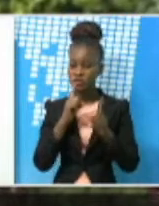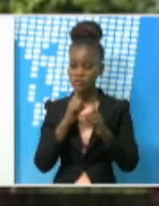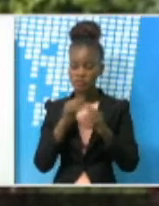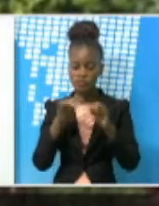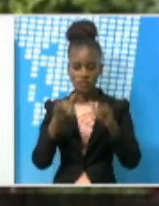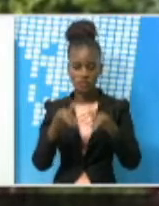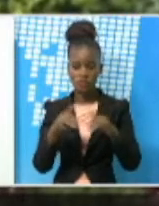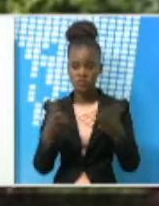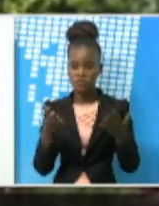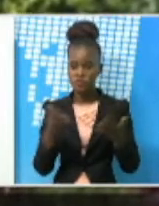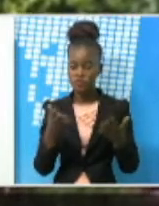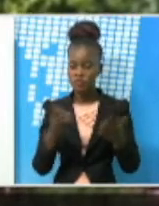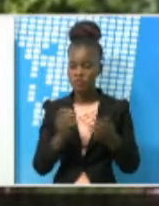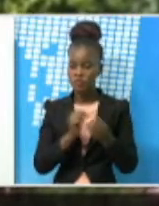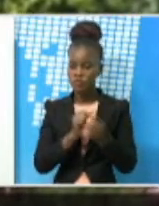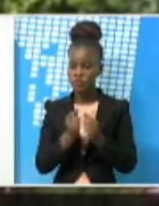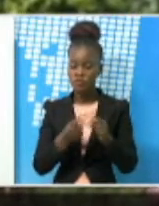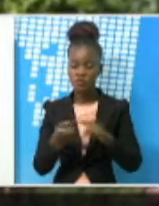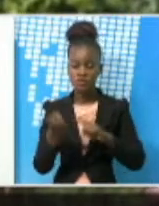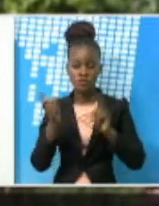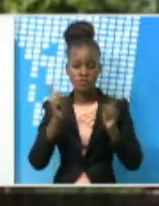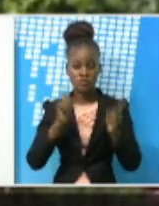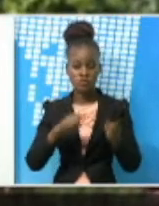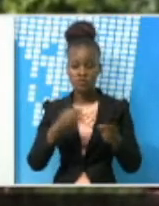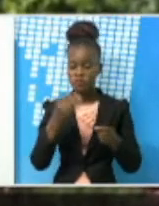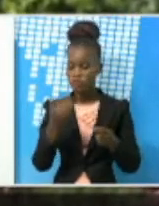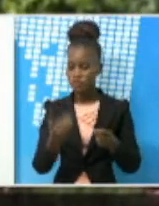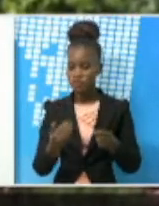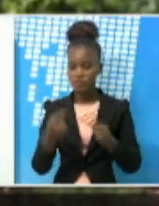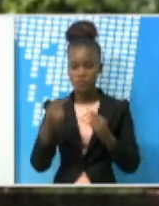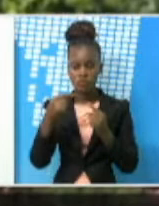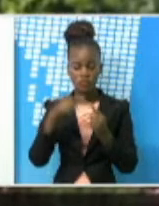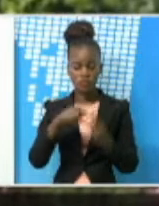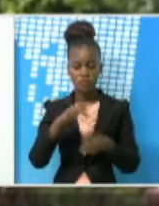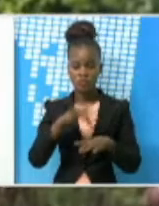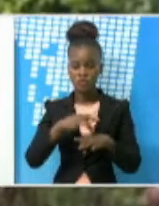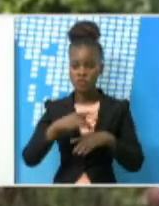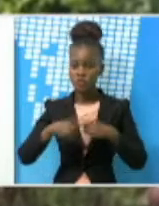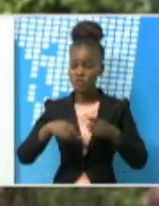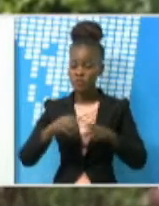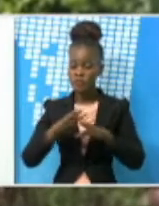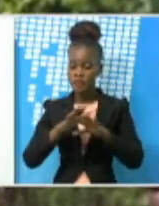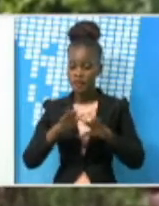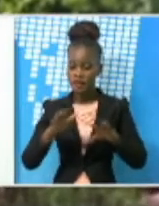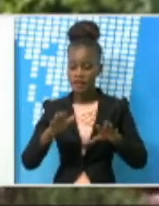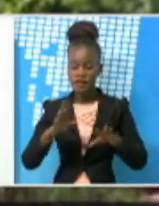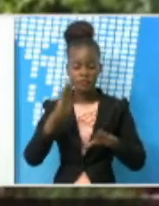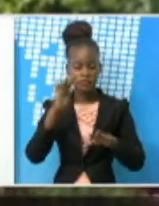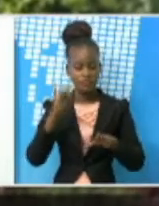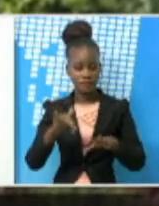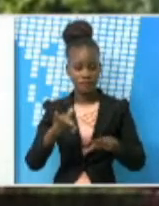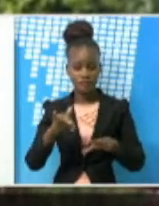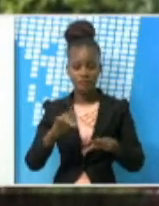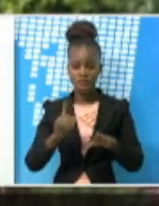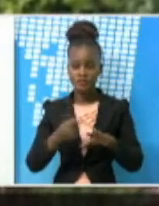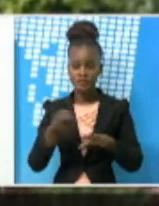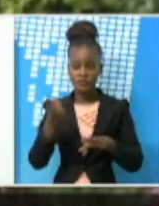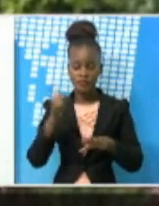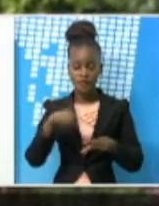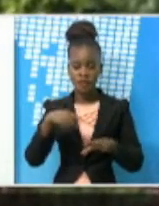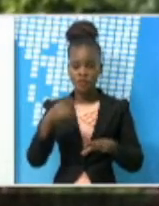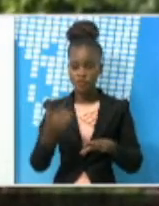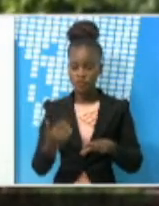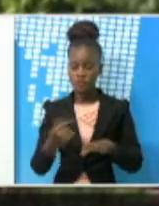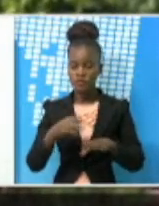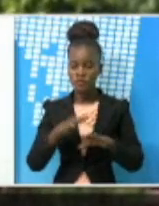we anticipated that they should have reached? Have they looked at those circles that are still struggling? And by that, when you are talking of circles that are still